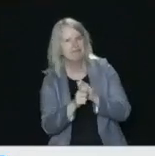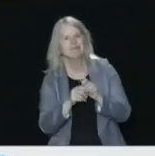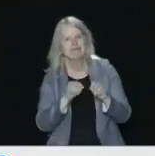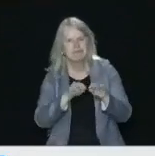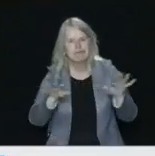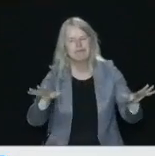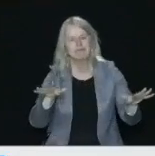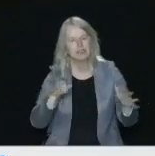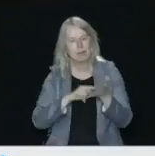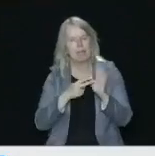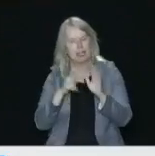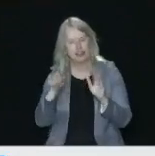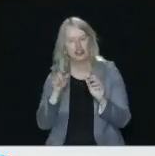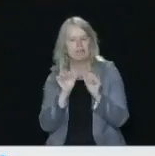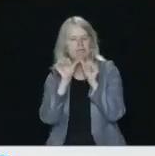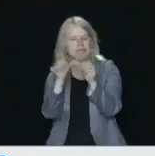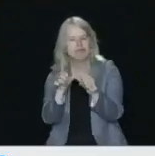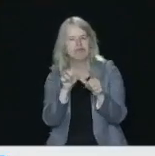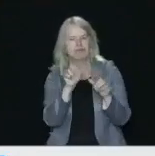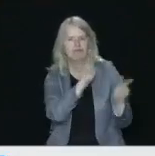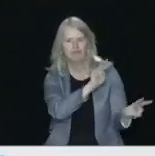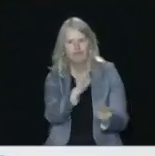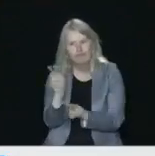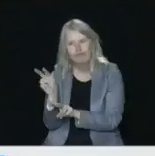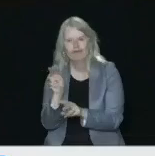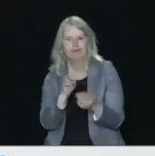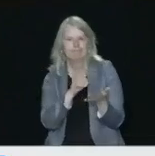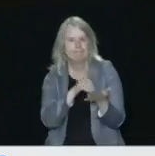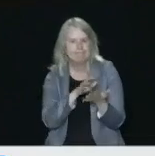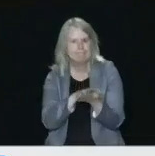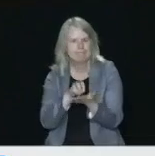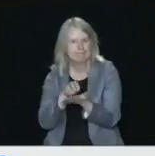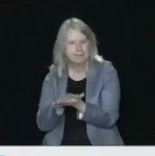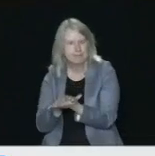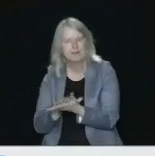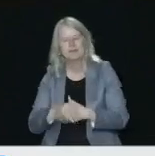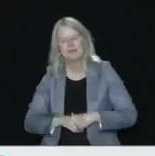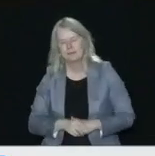who have various medical conditions that put them at